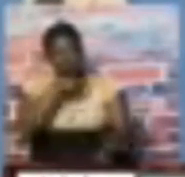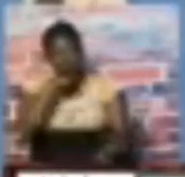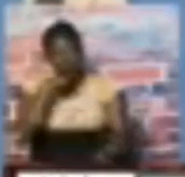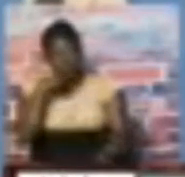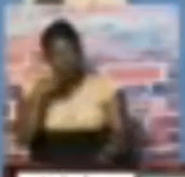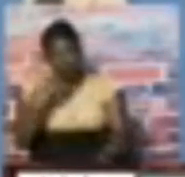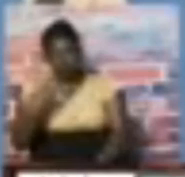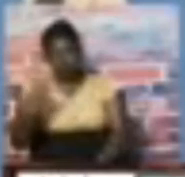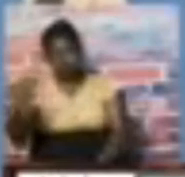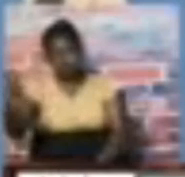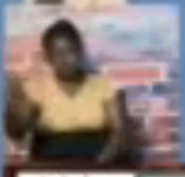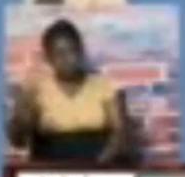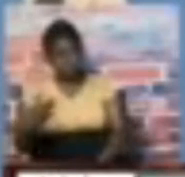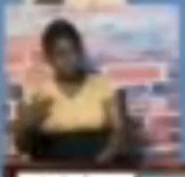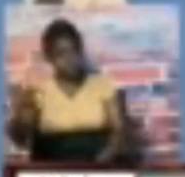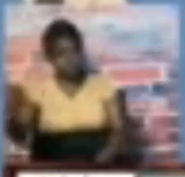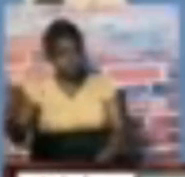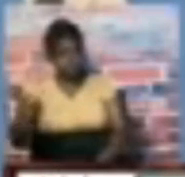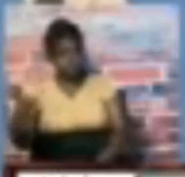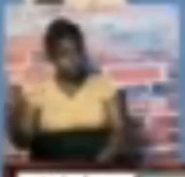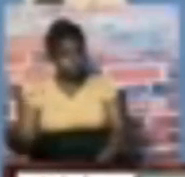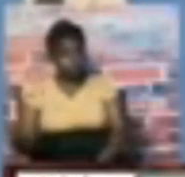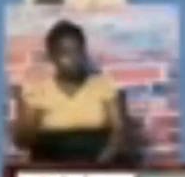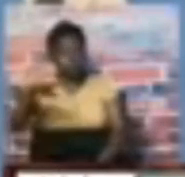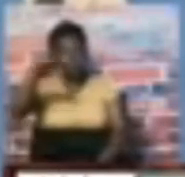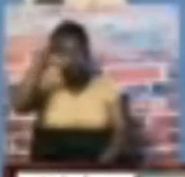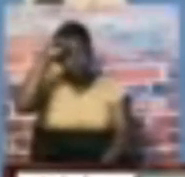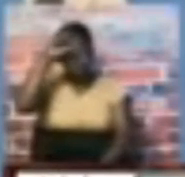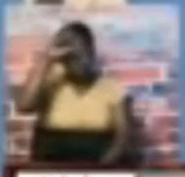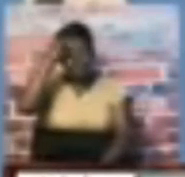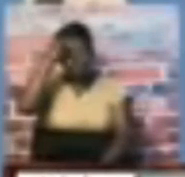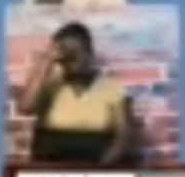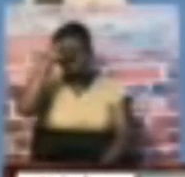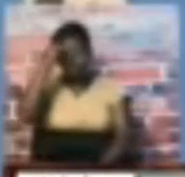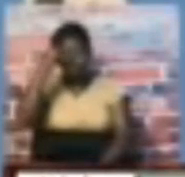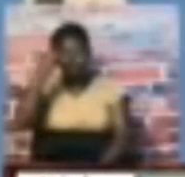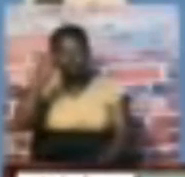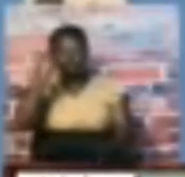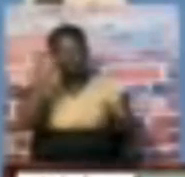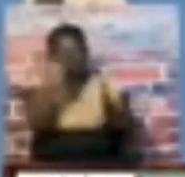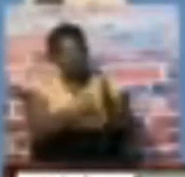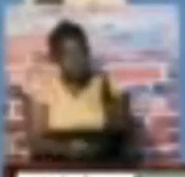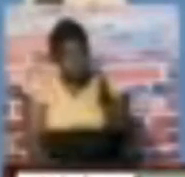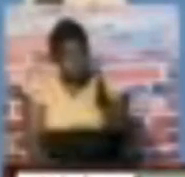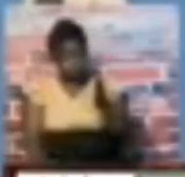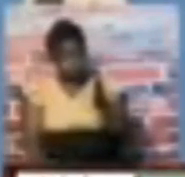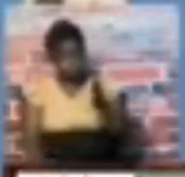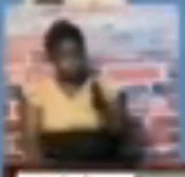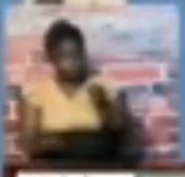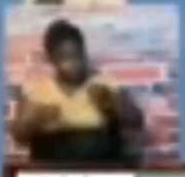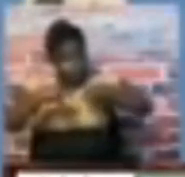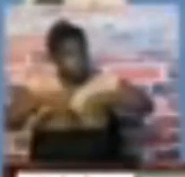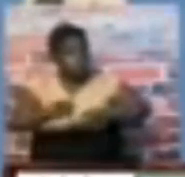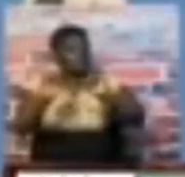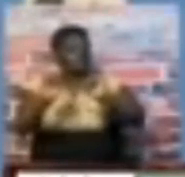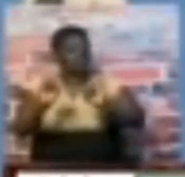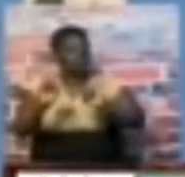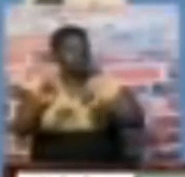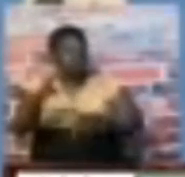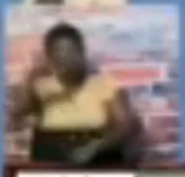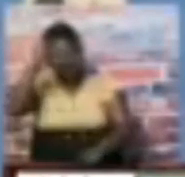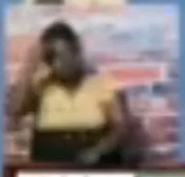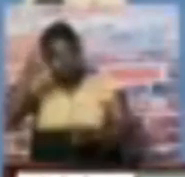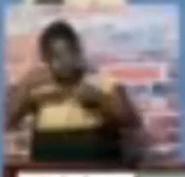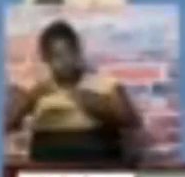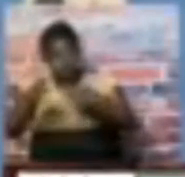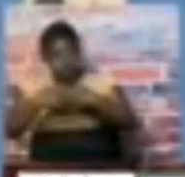distance. So all those, with the education, then we said, with the education institutions, we are